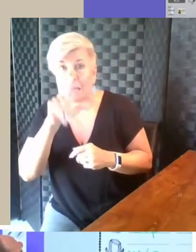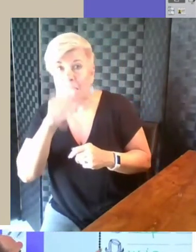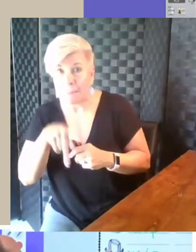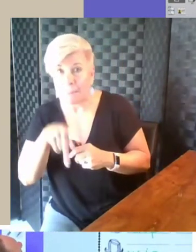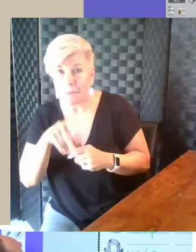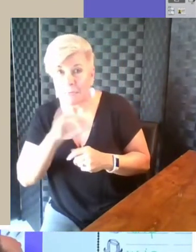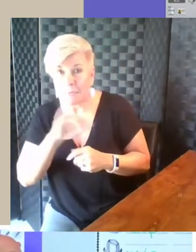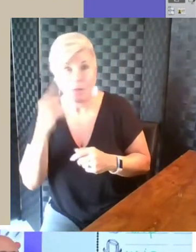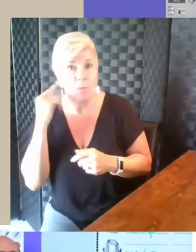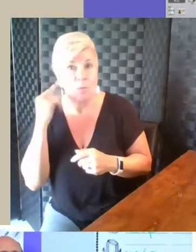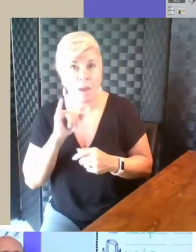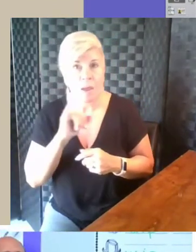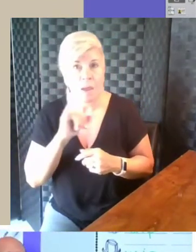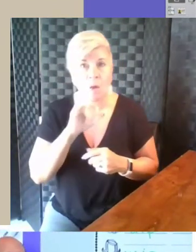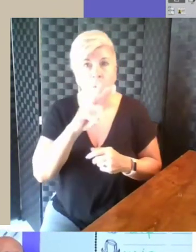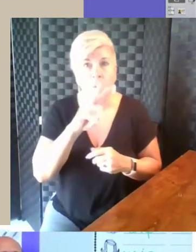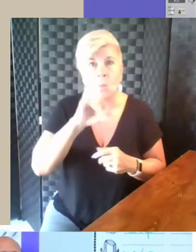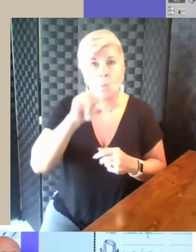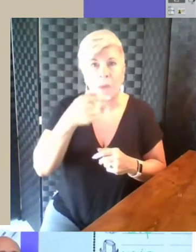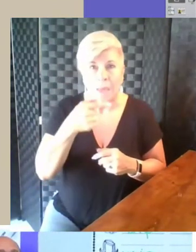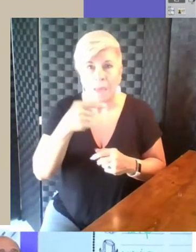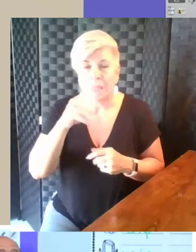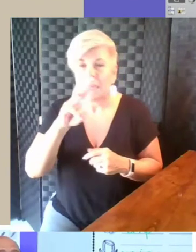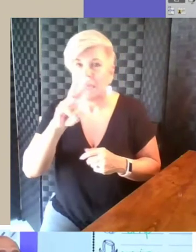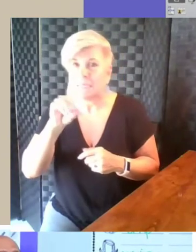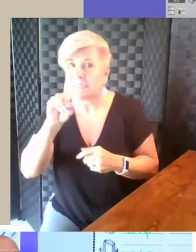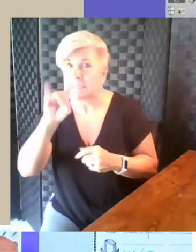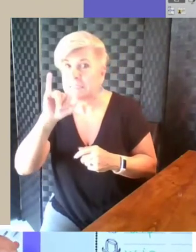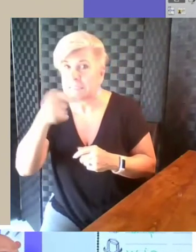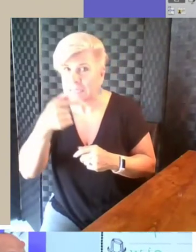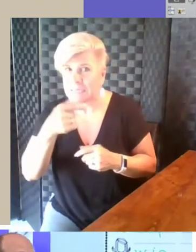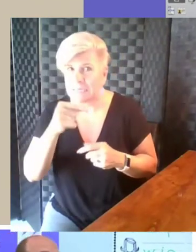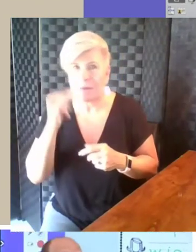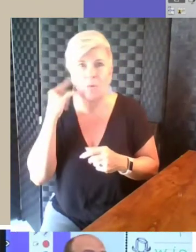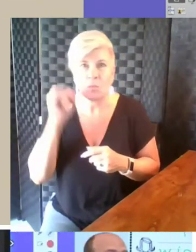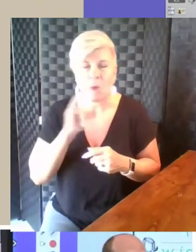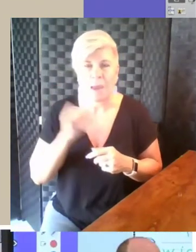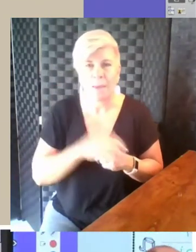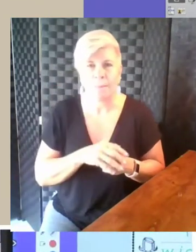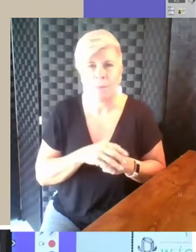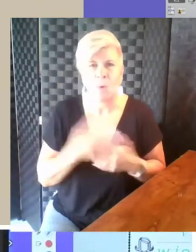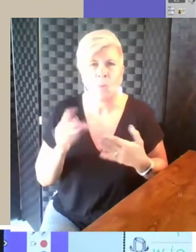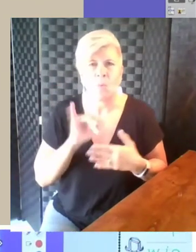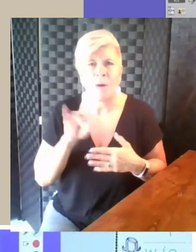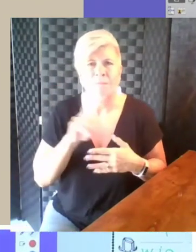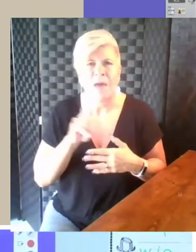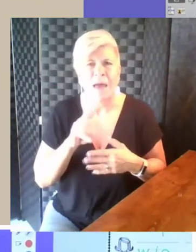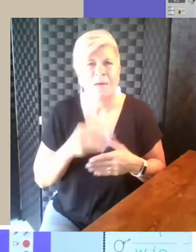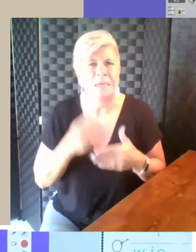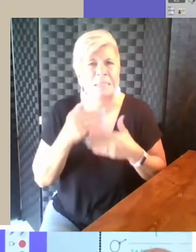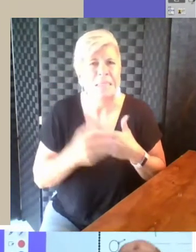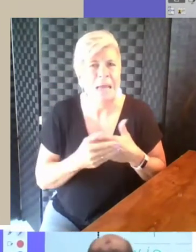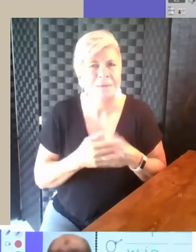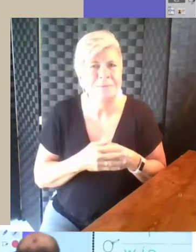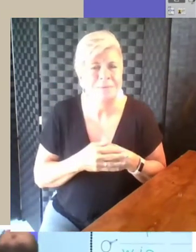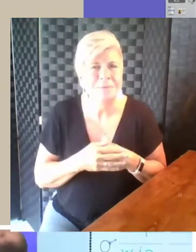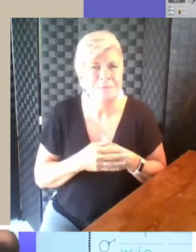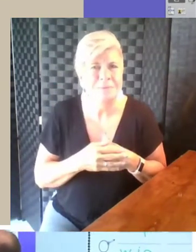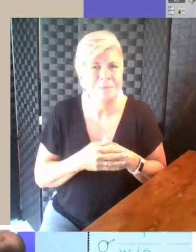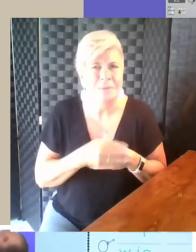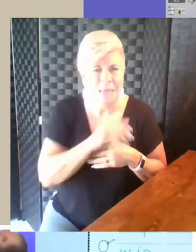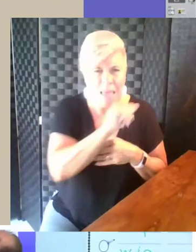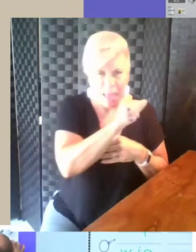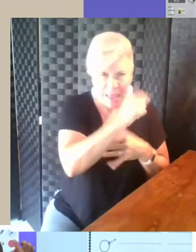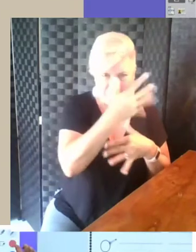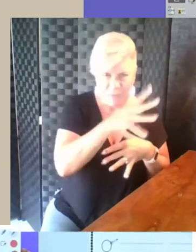then I've got wig and dig that rhyme. Great job finding these consonants. What vowel do you think is going to be next? I've done A